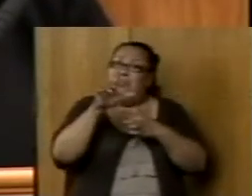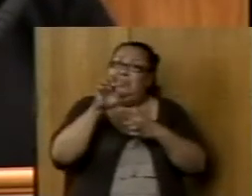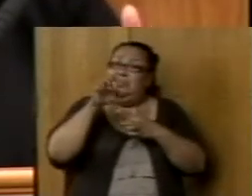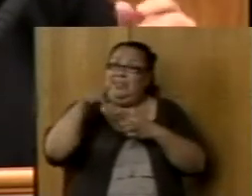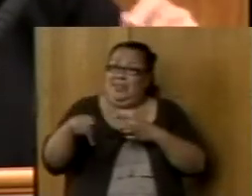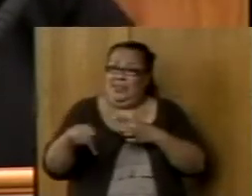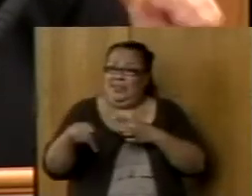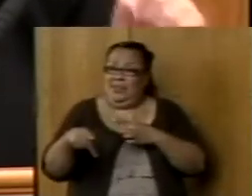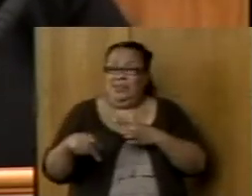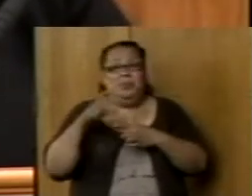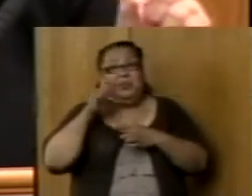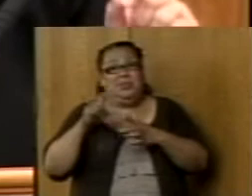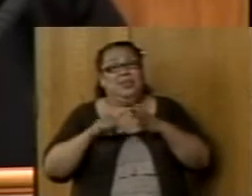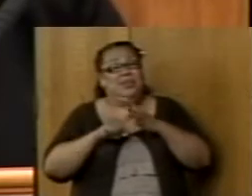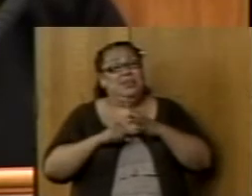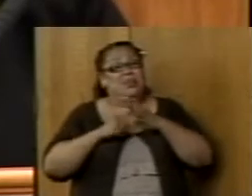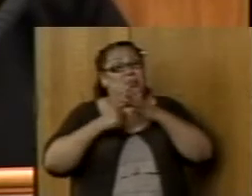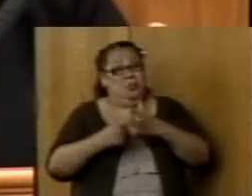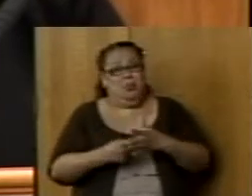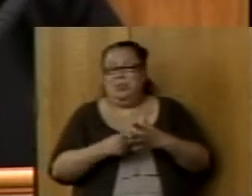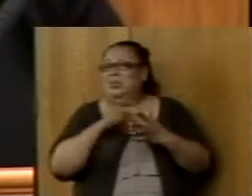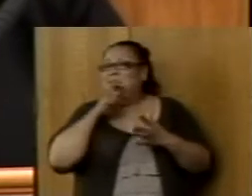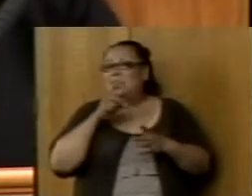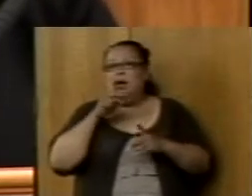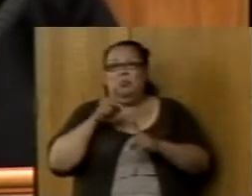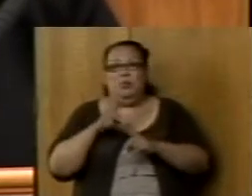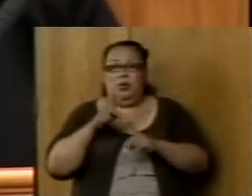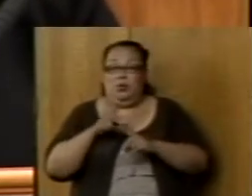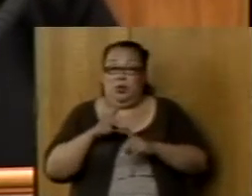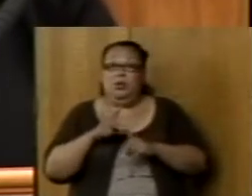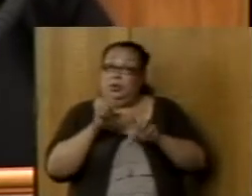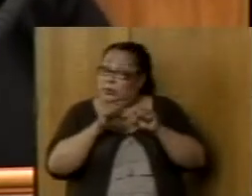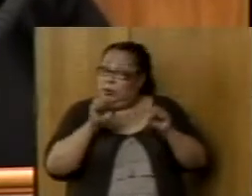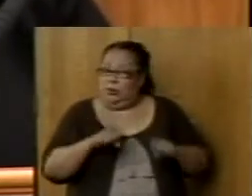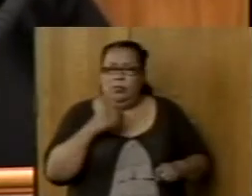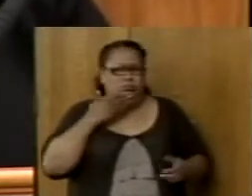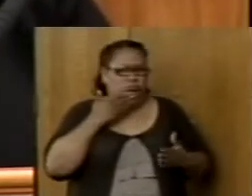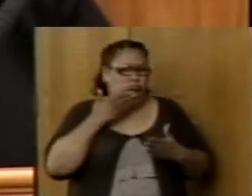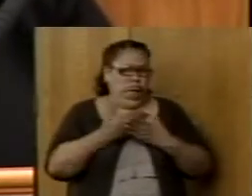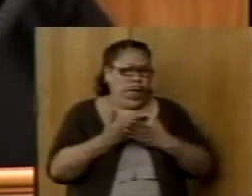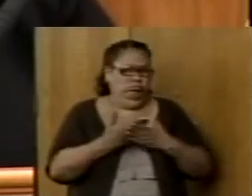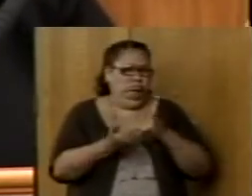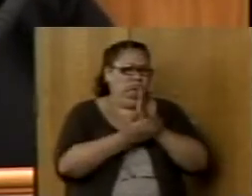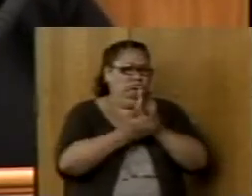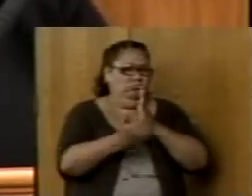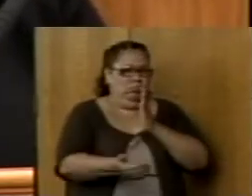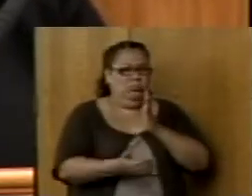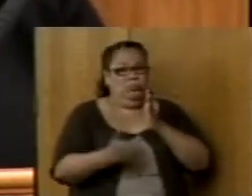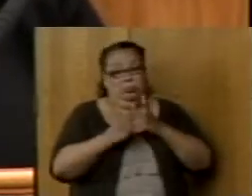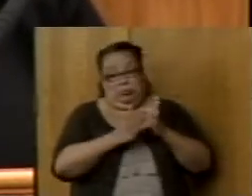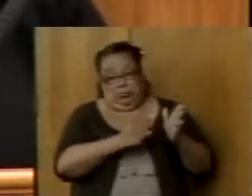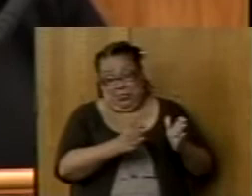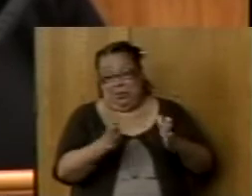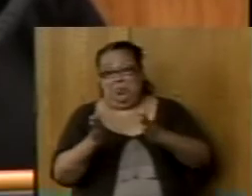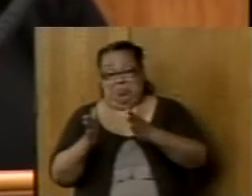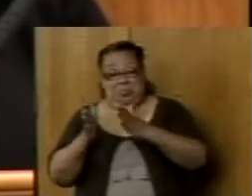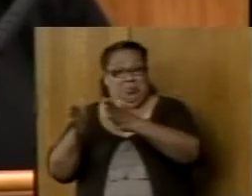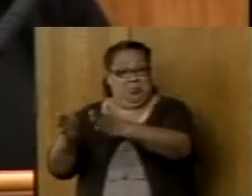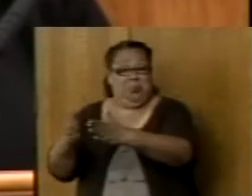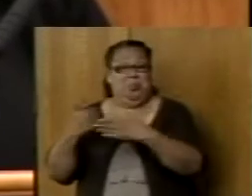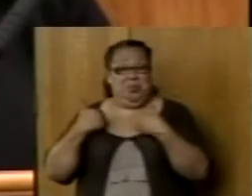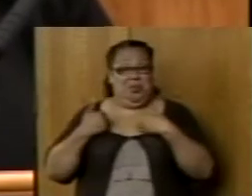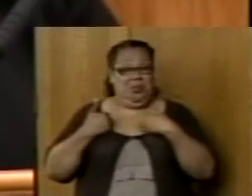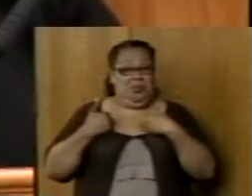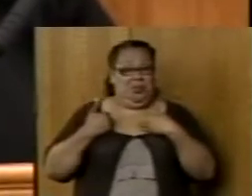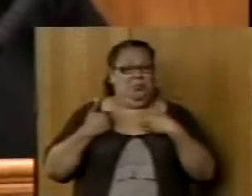not the implementation is not perfect. The system is very good, and I think right now with the direction I think that we have, we'll